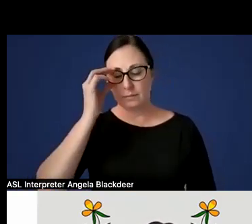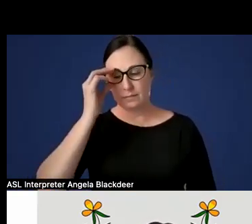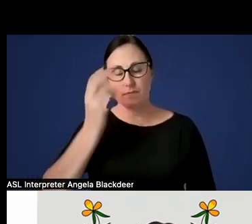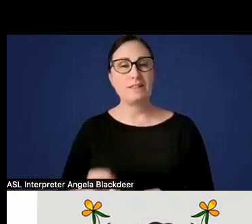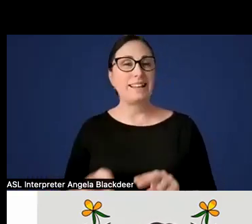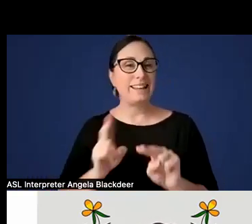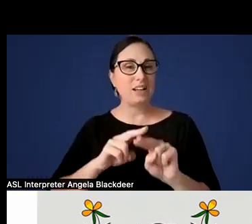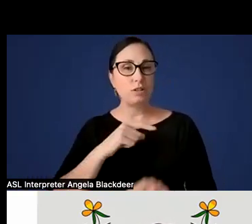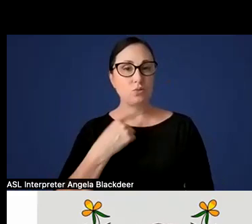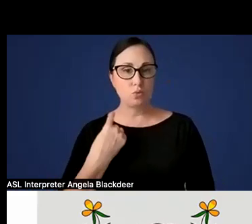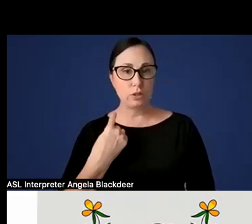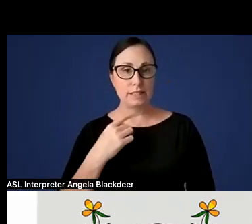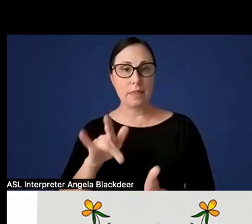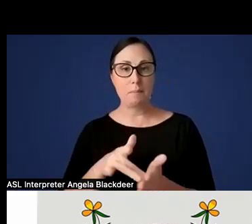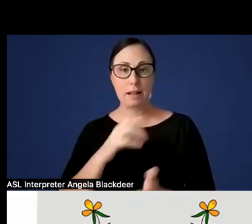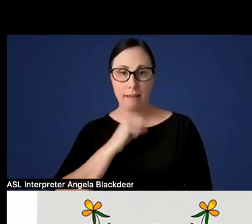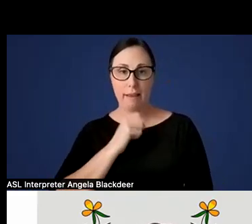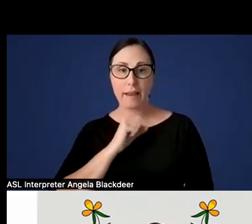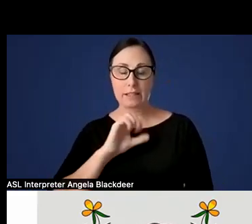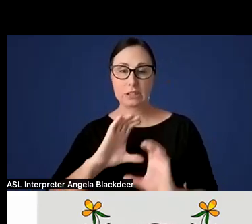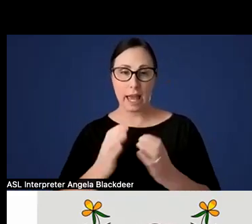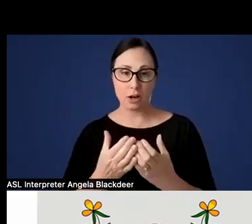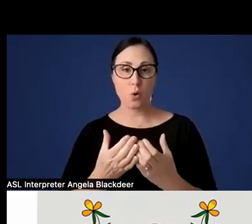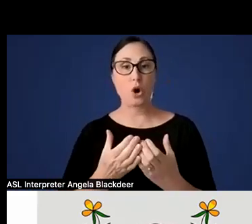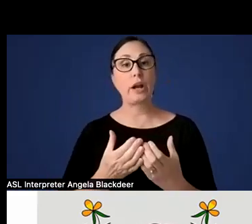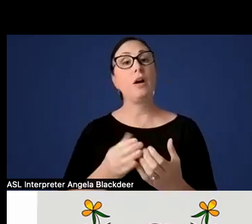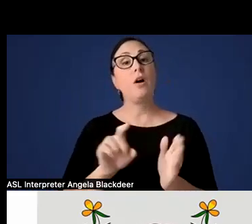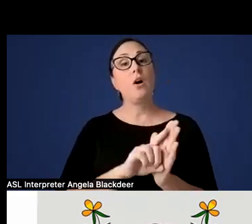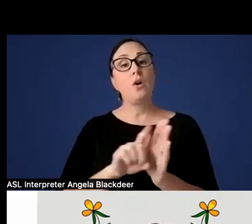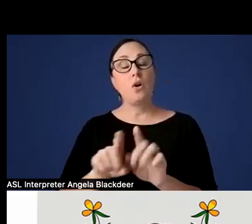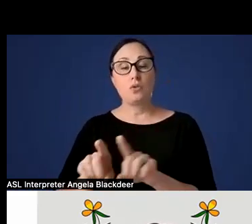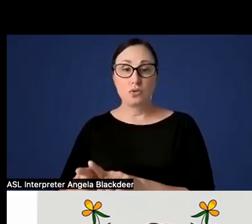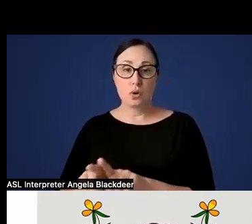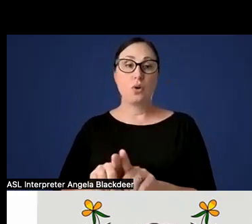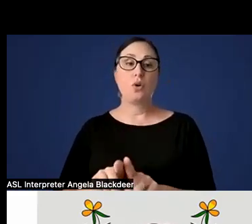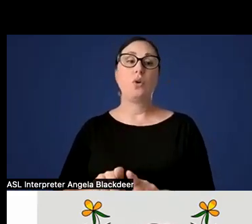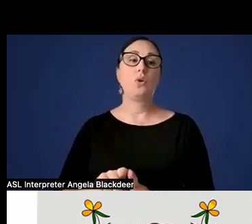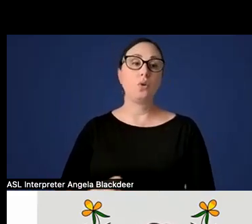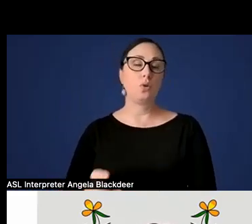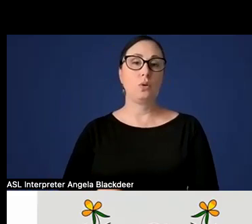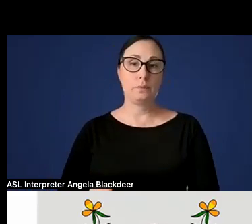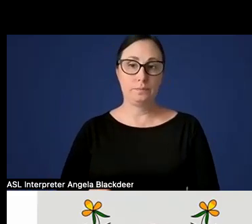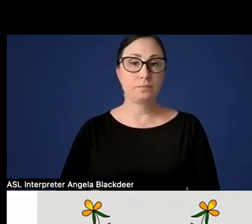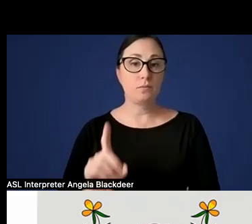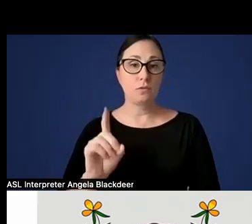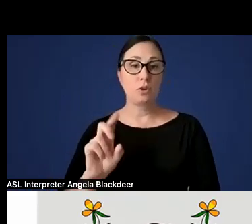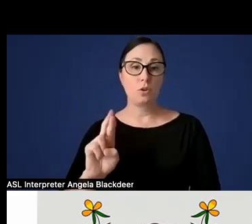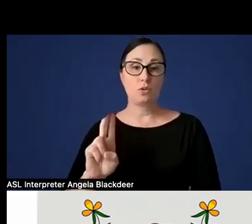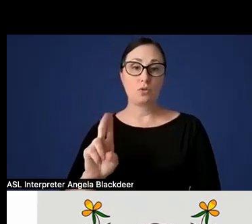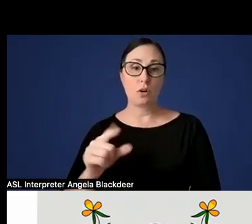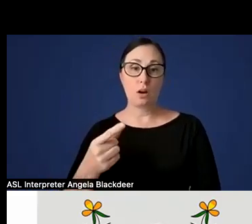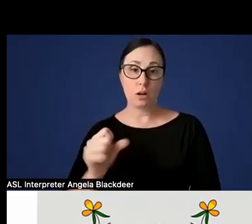risk in the middle age category. Things like substance use, like Lisa had pointed out, right? And then feelings